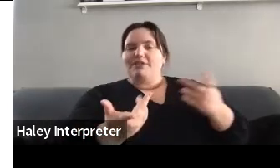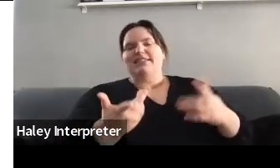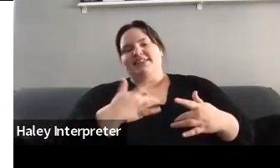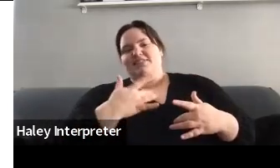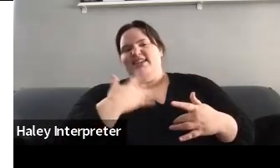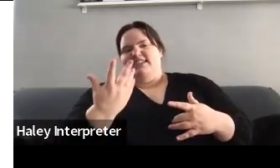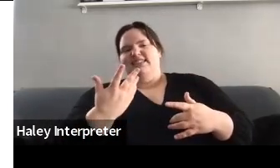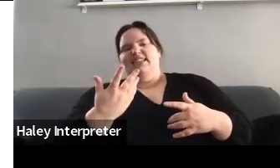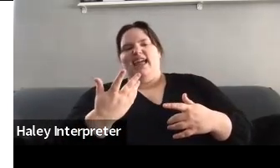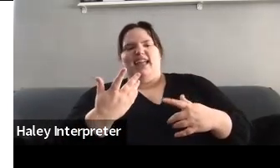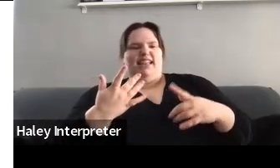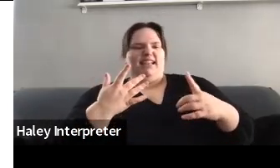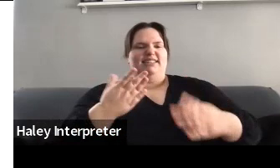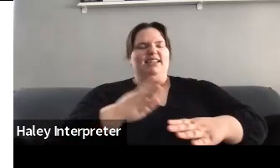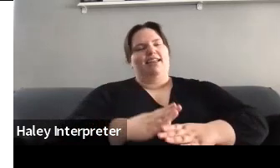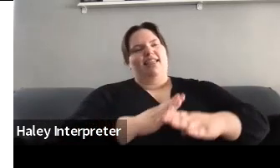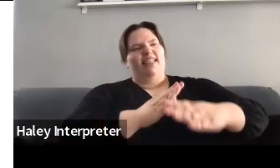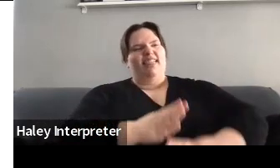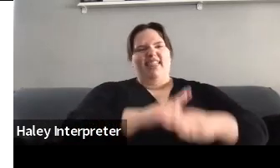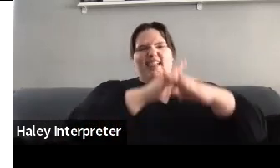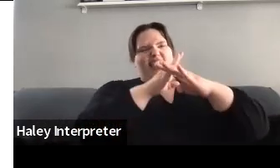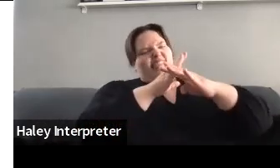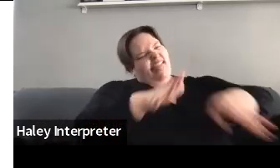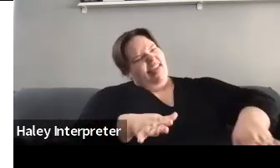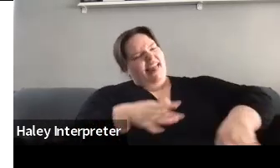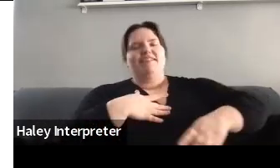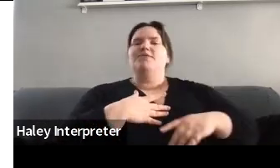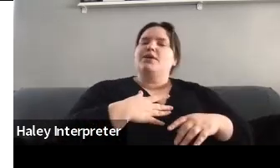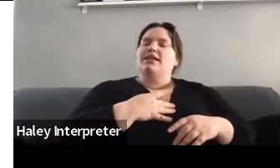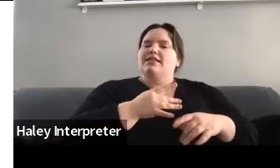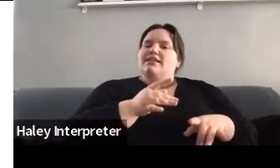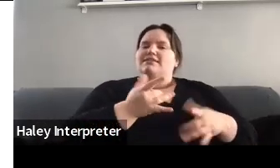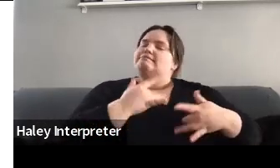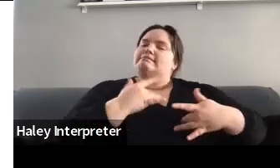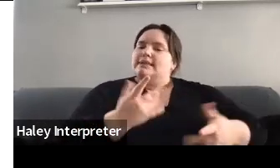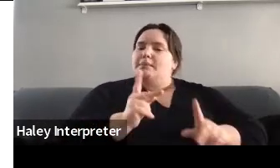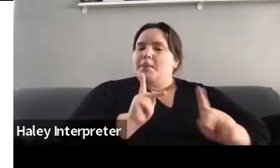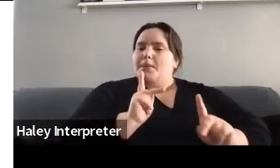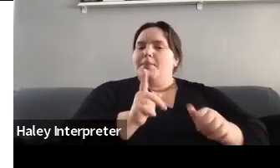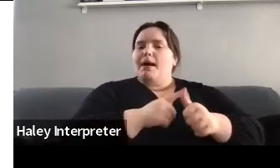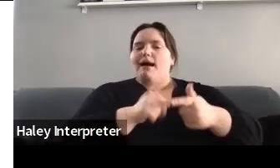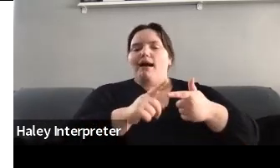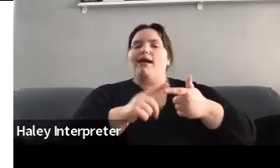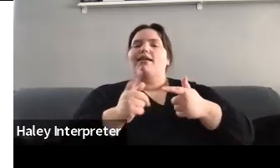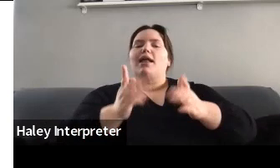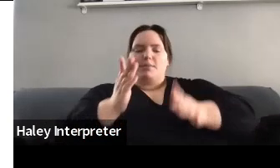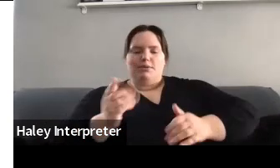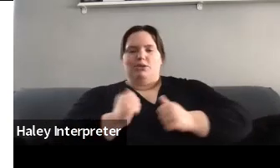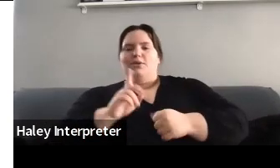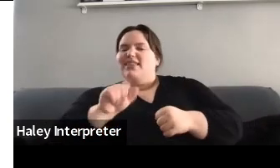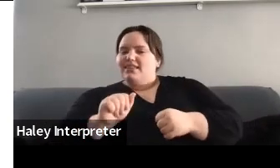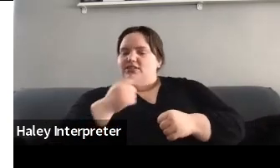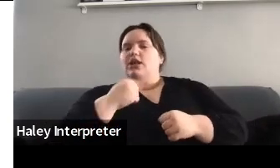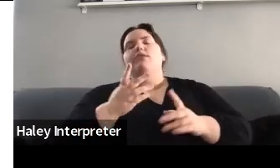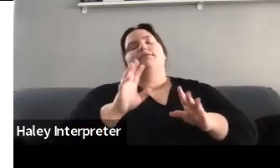the barrier between myself and other people as a person with a disability. Now, of course, service dogs are working, and so I would